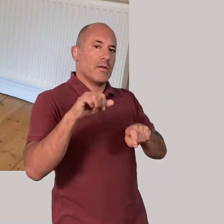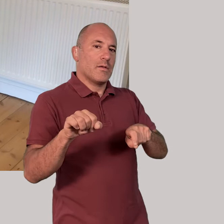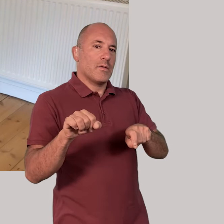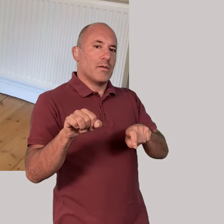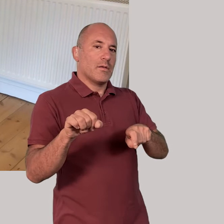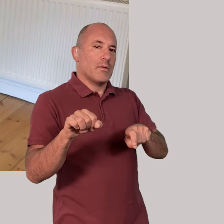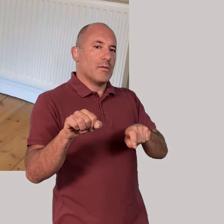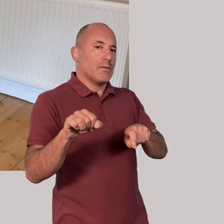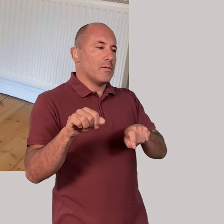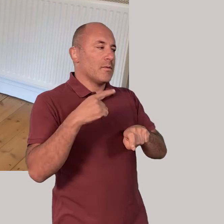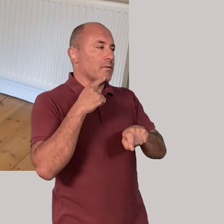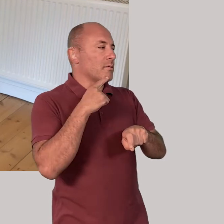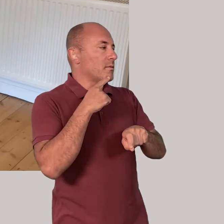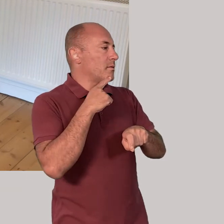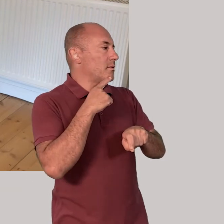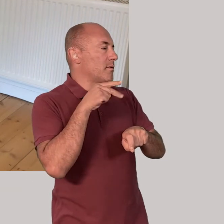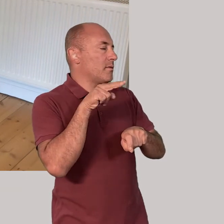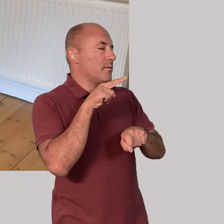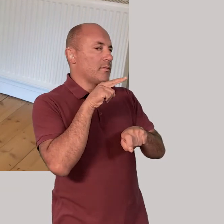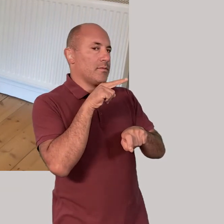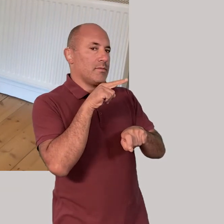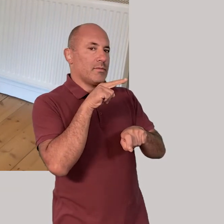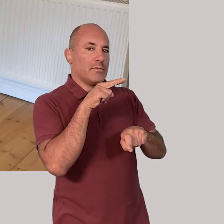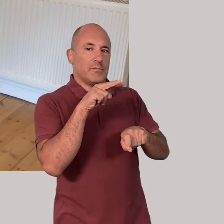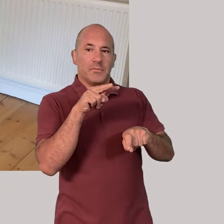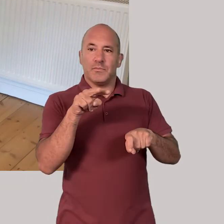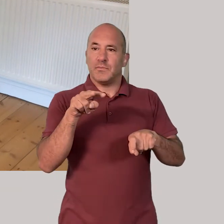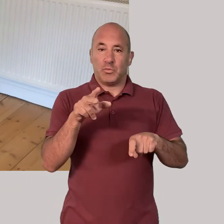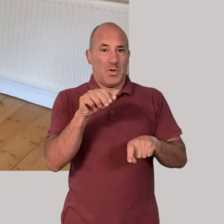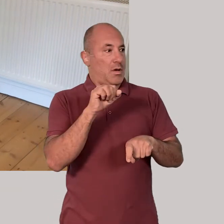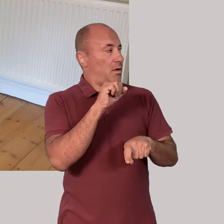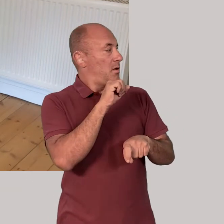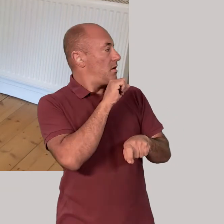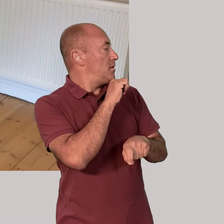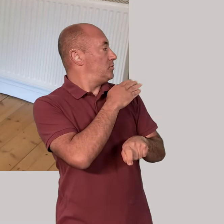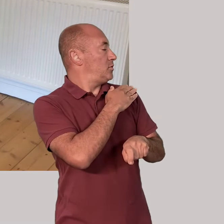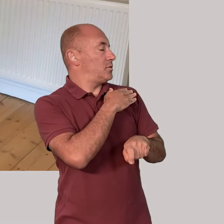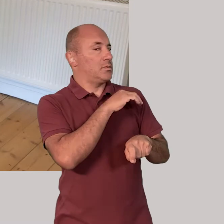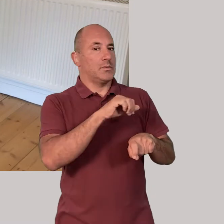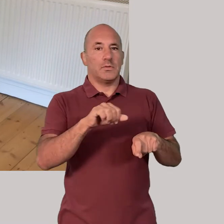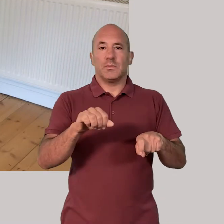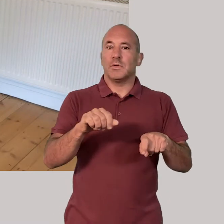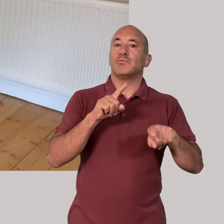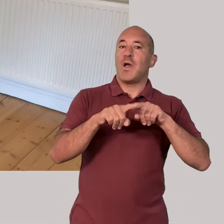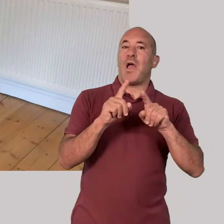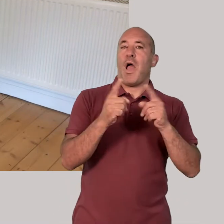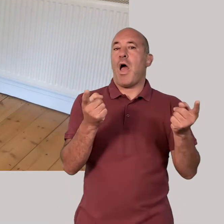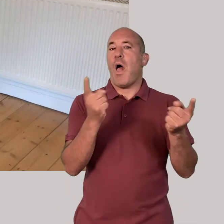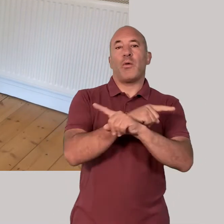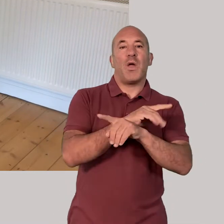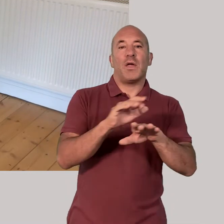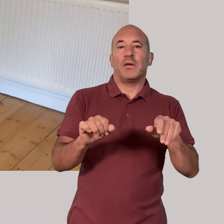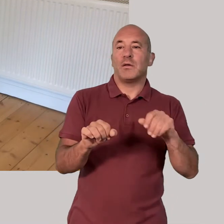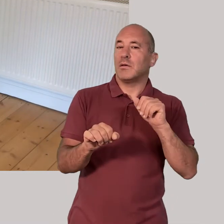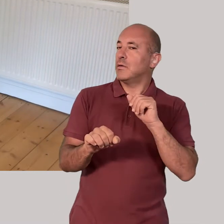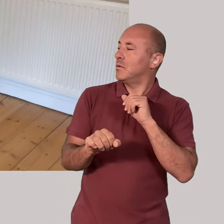a little bit to the left. You might even look over your shoulder. And then switch again